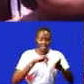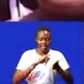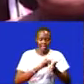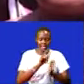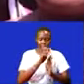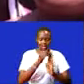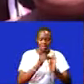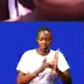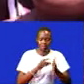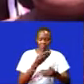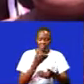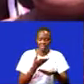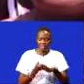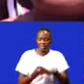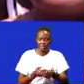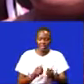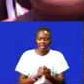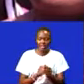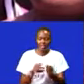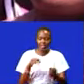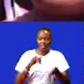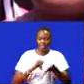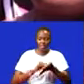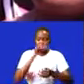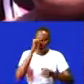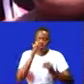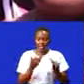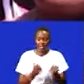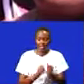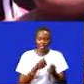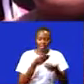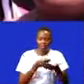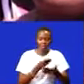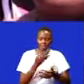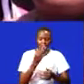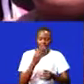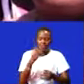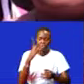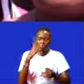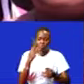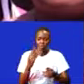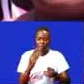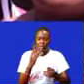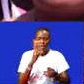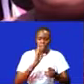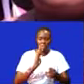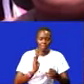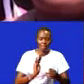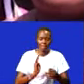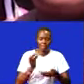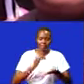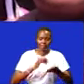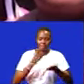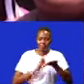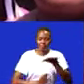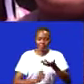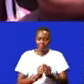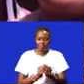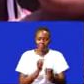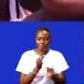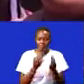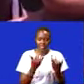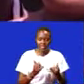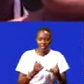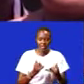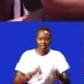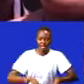proposed. Wayudo ka the government proposing about 324 billion additional taxes. Kuro sana